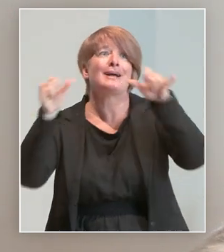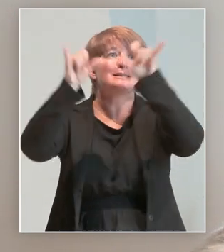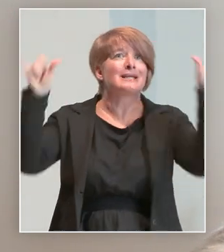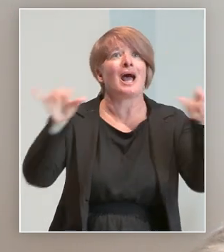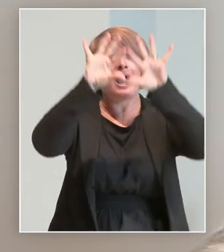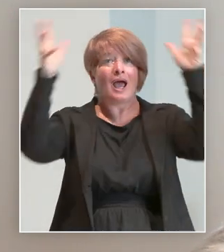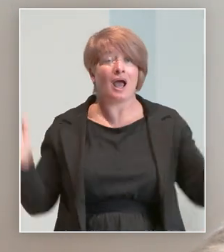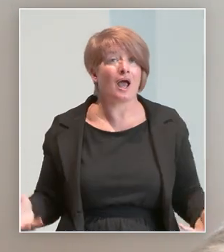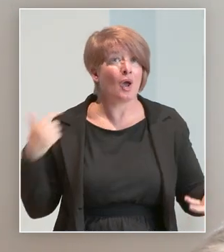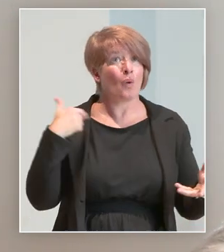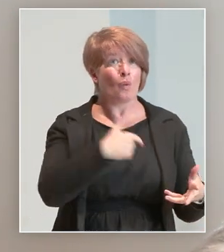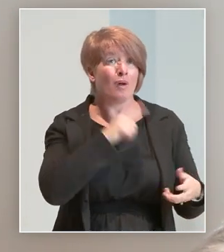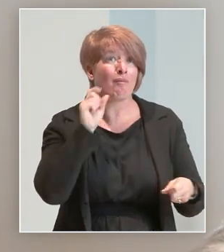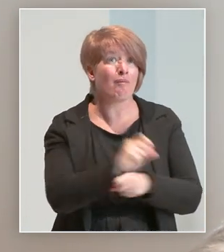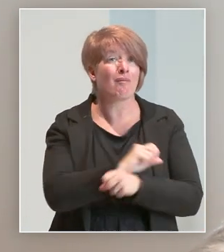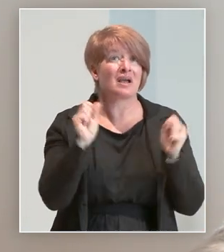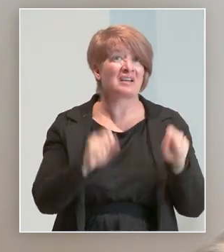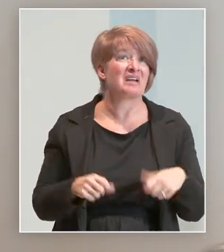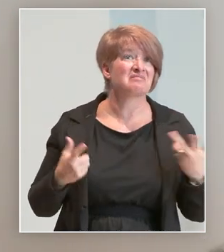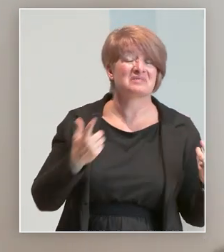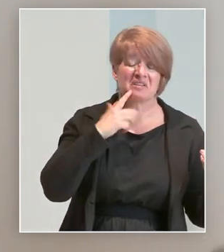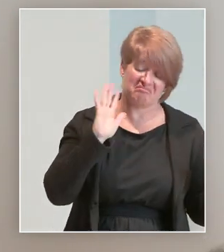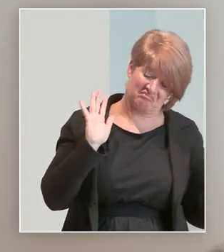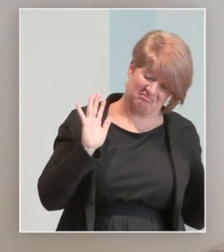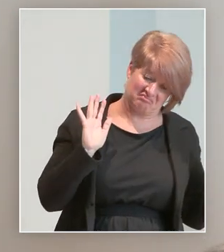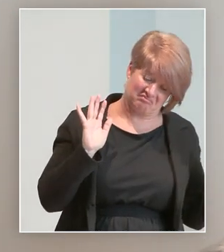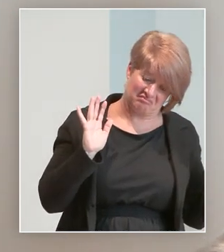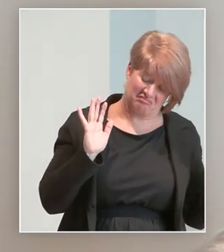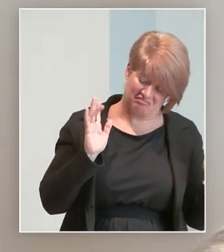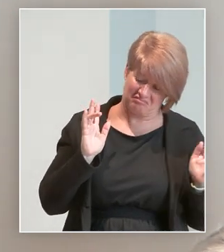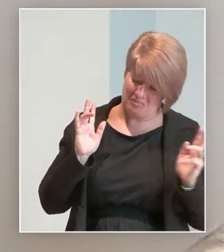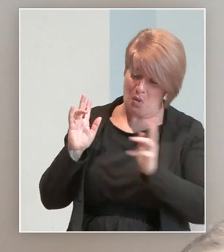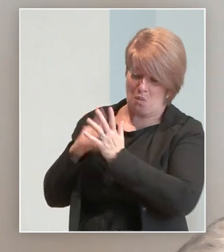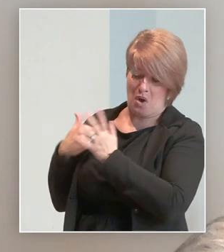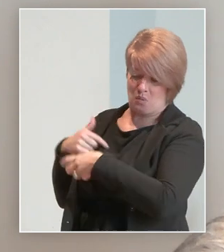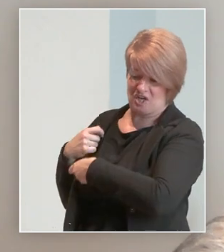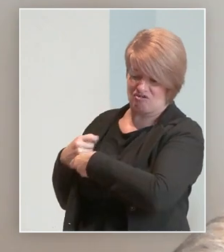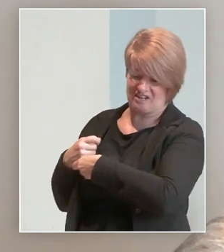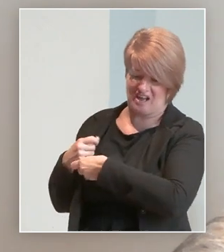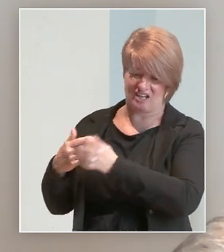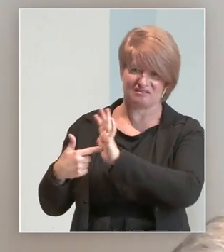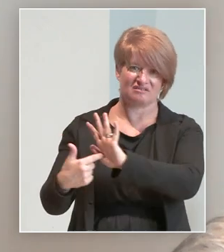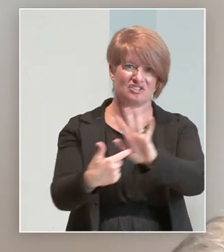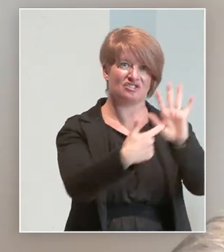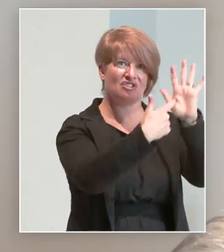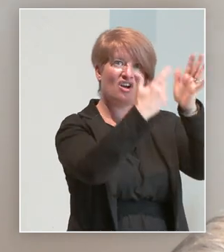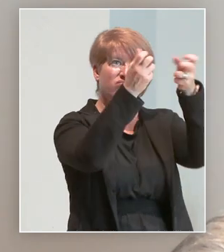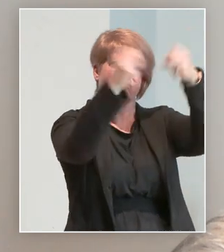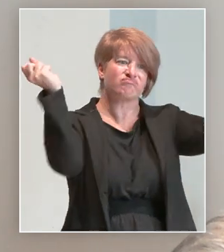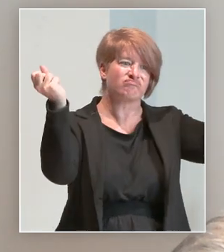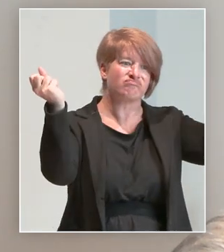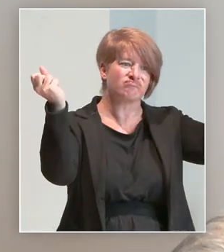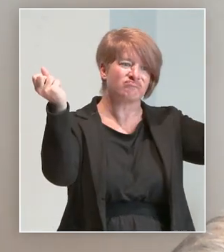systems? Do we have the audacity to take ourselves back through what we create and how we live our lives?